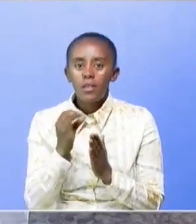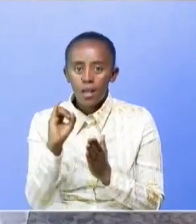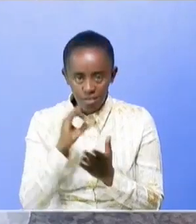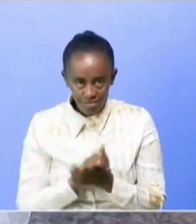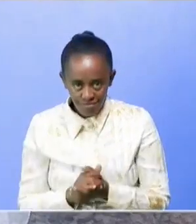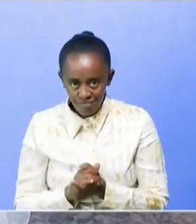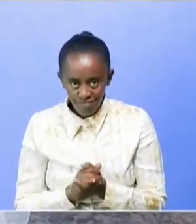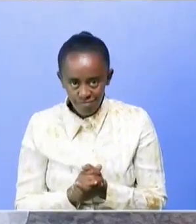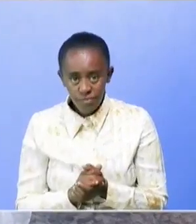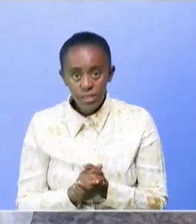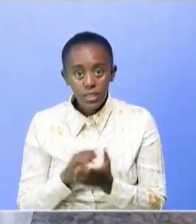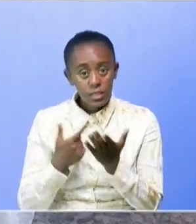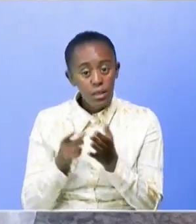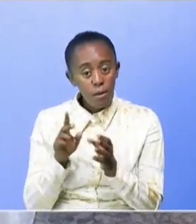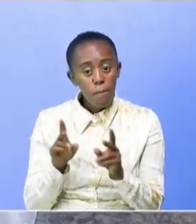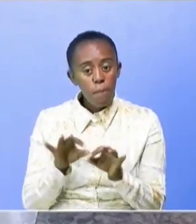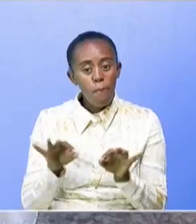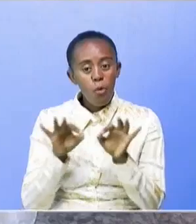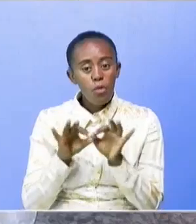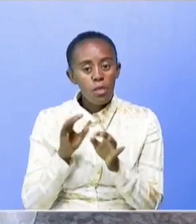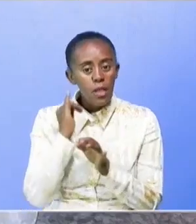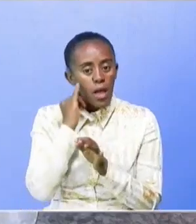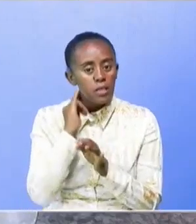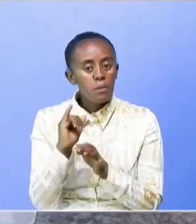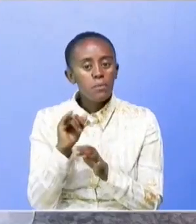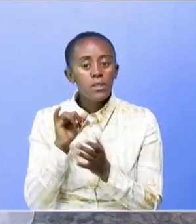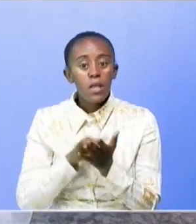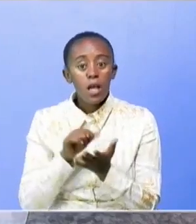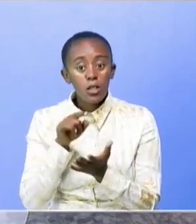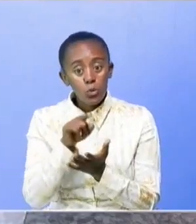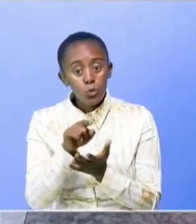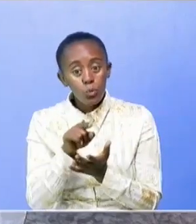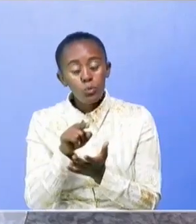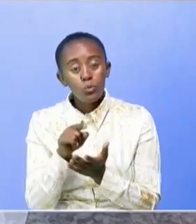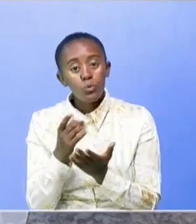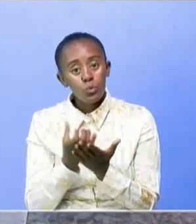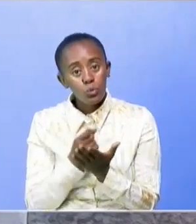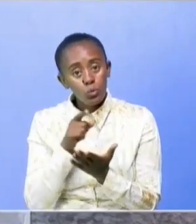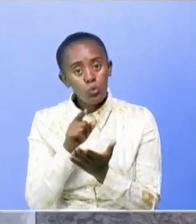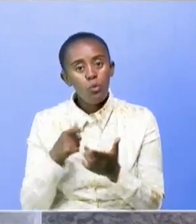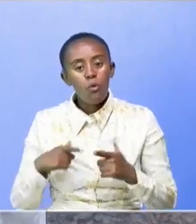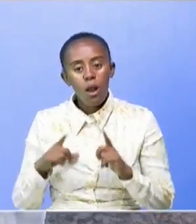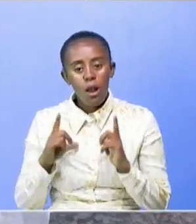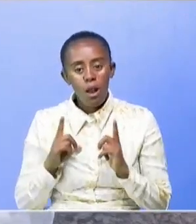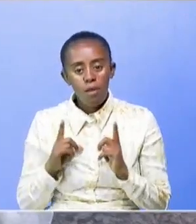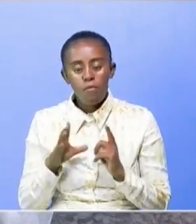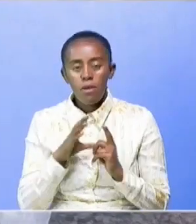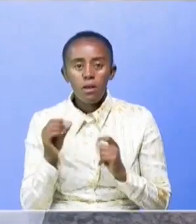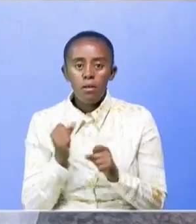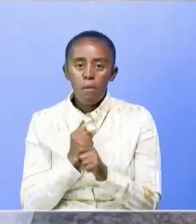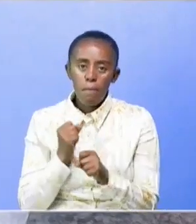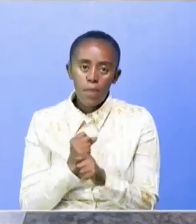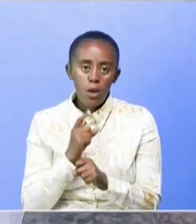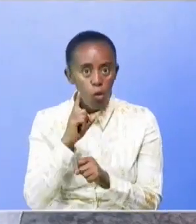is one important aspect that you should take into your life and make one value of your